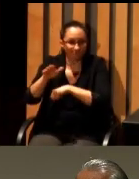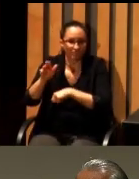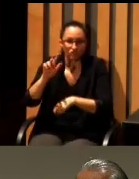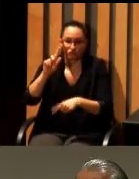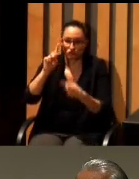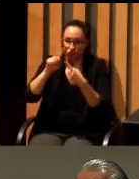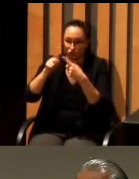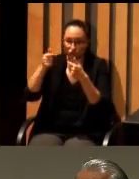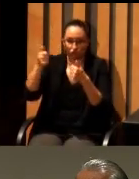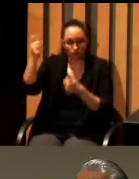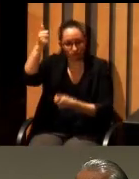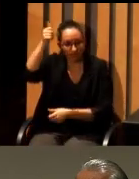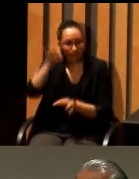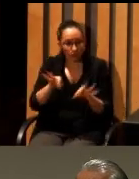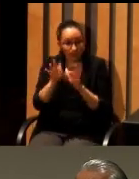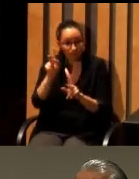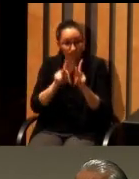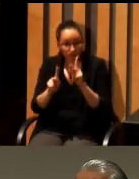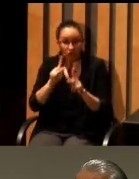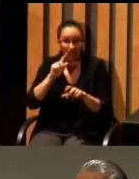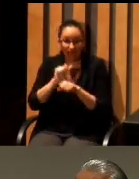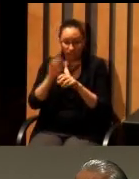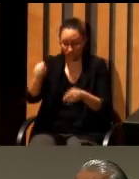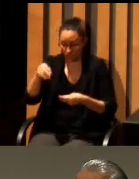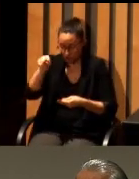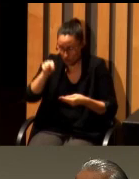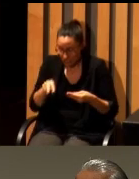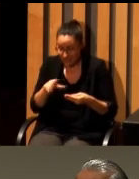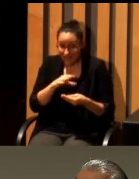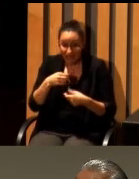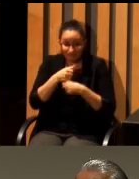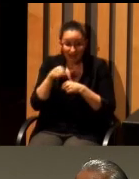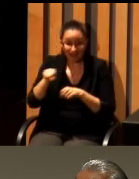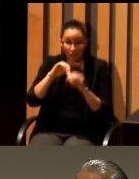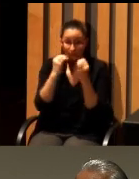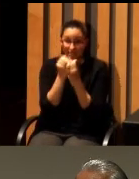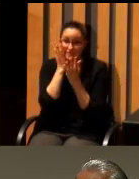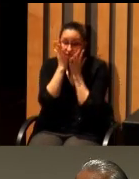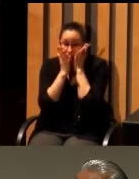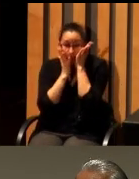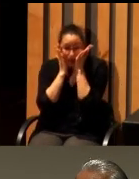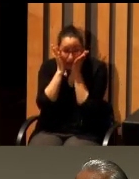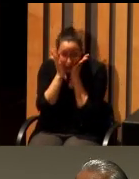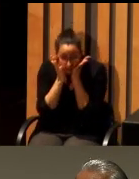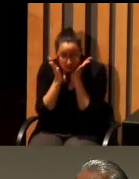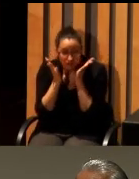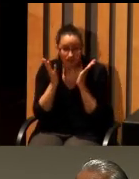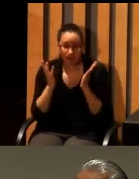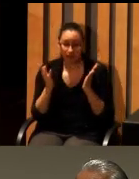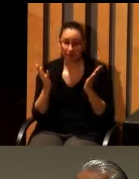are read and people actually embarrass the organization into taking the issue